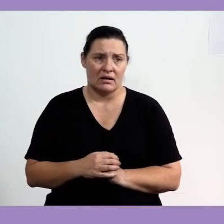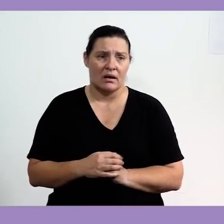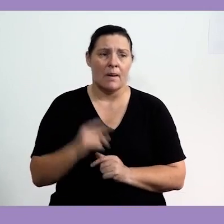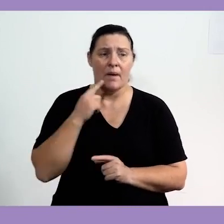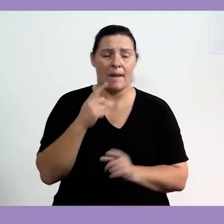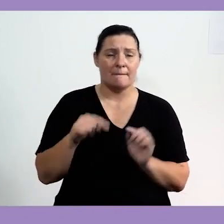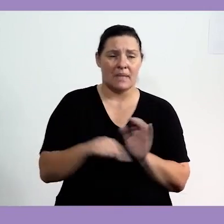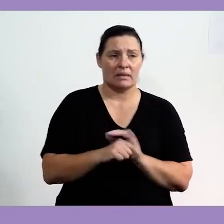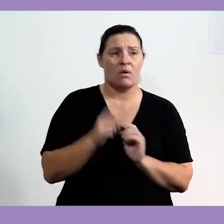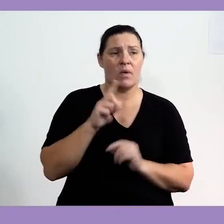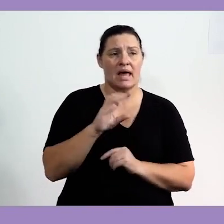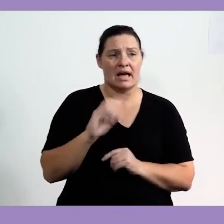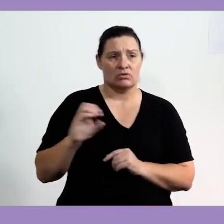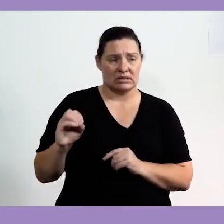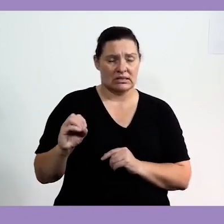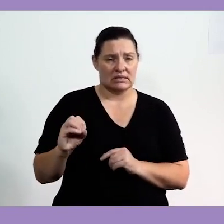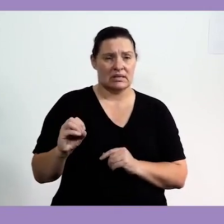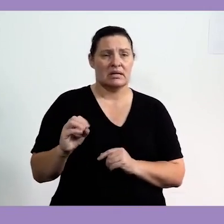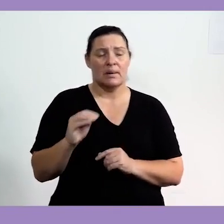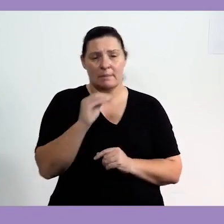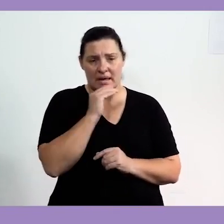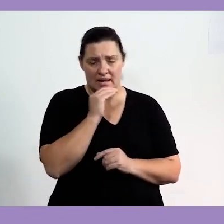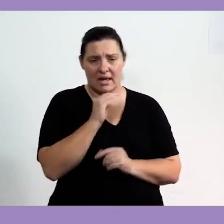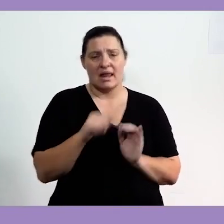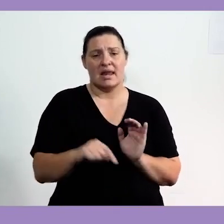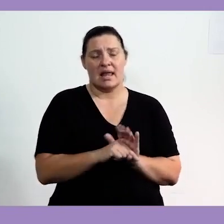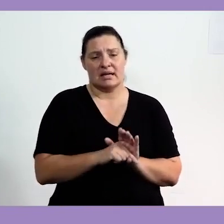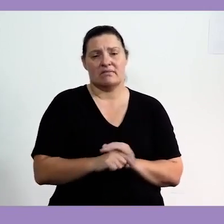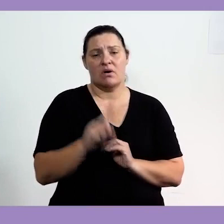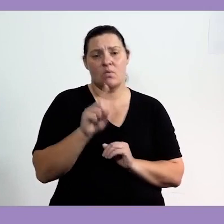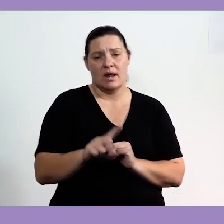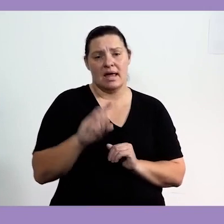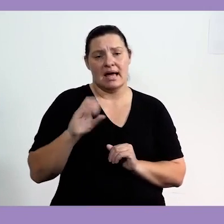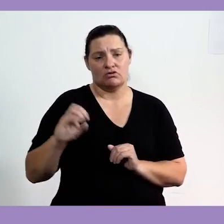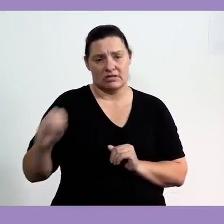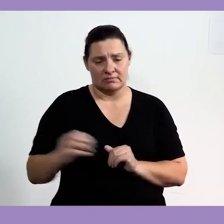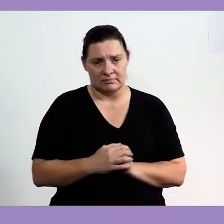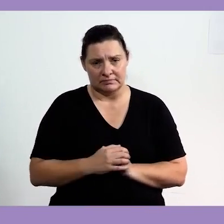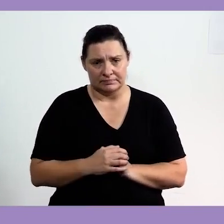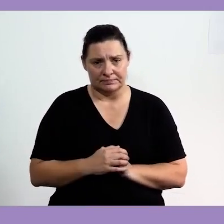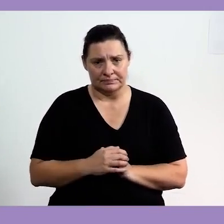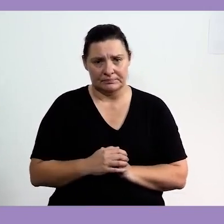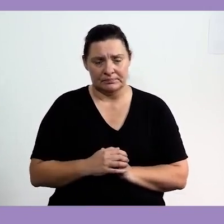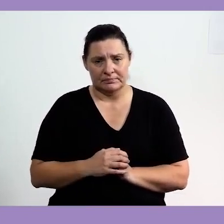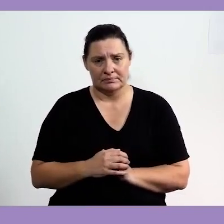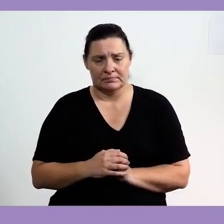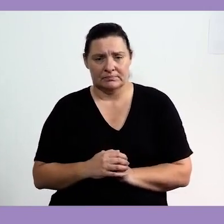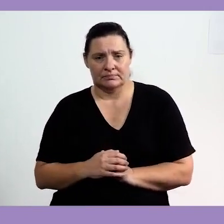negative 1 multiplied by 100, that is going to be a negative 100.